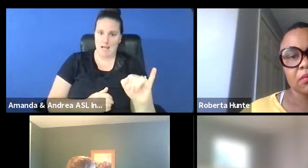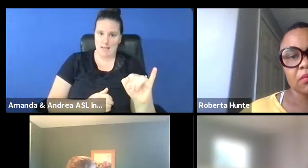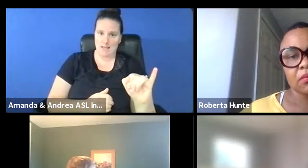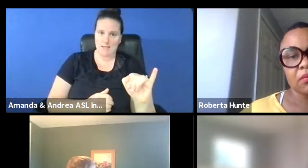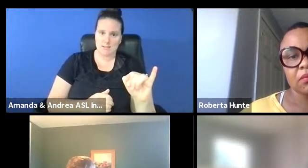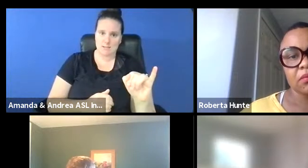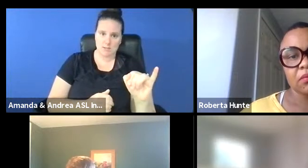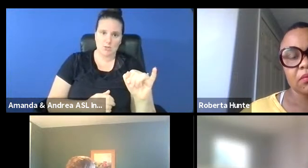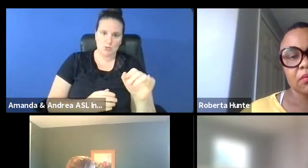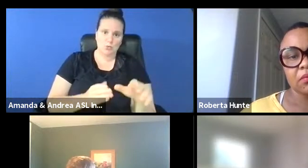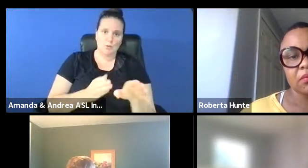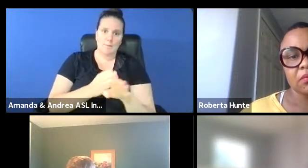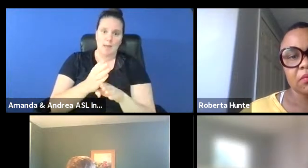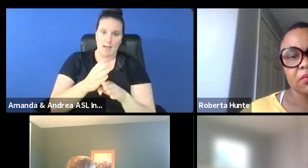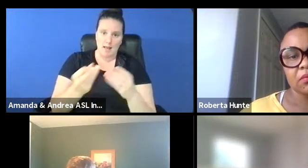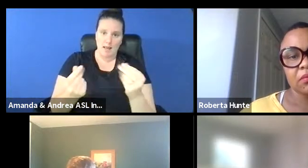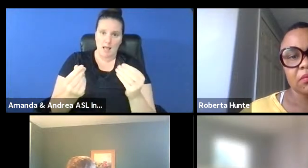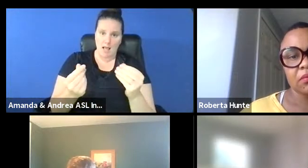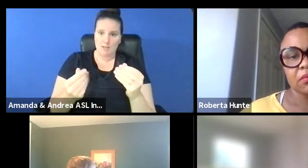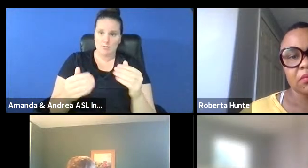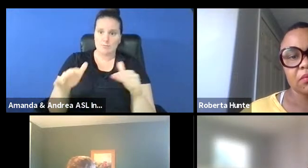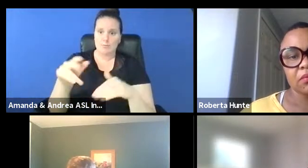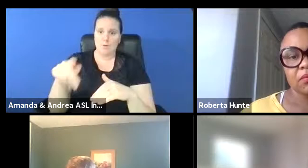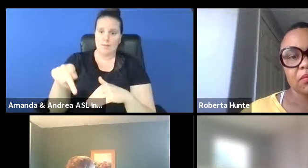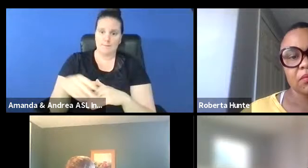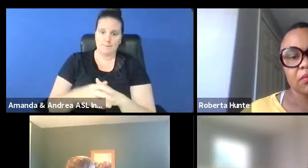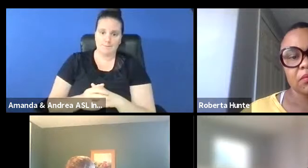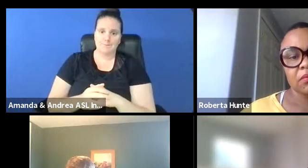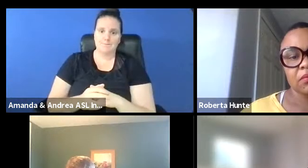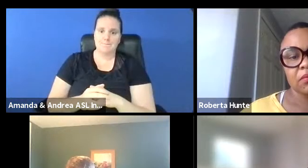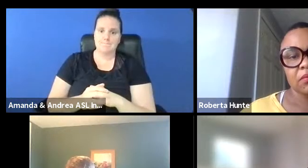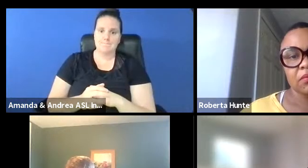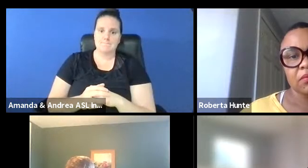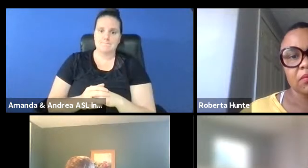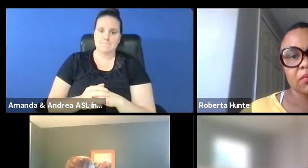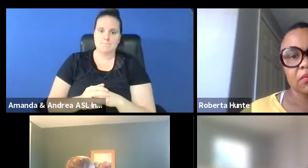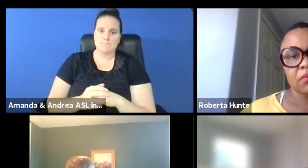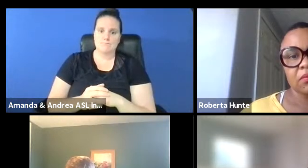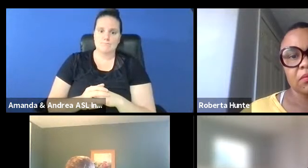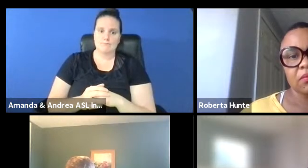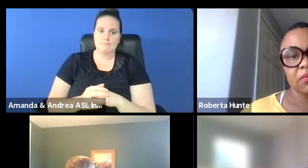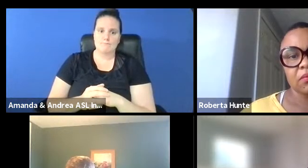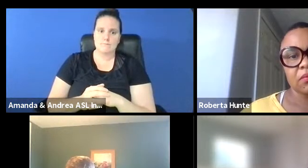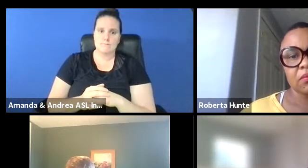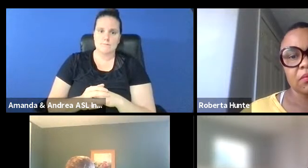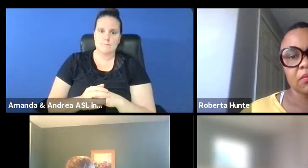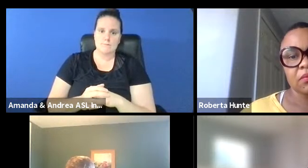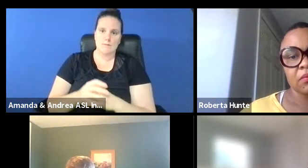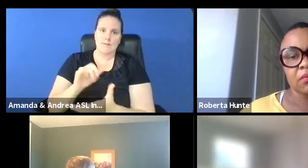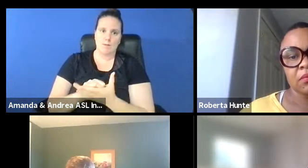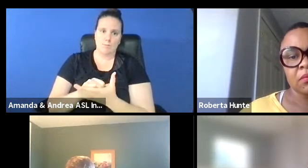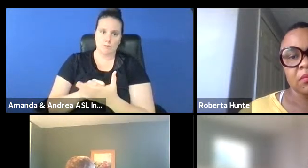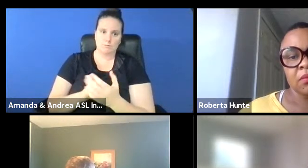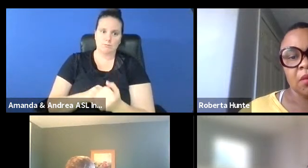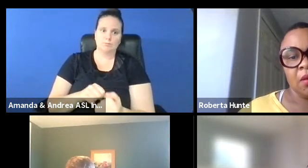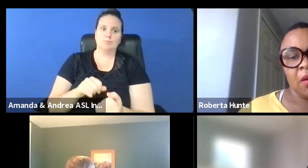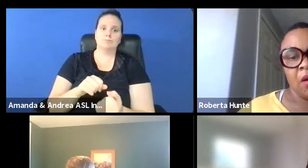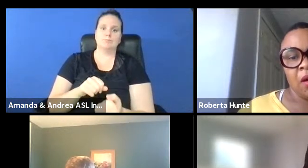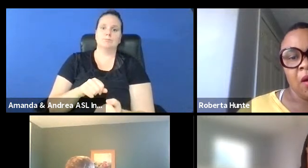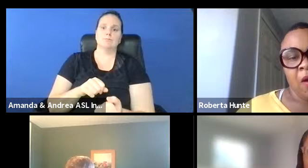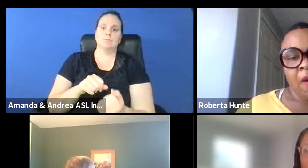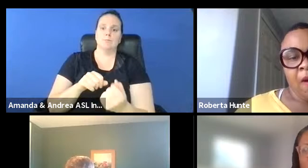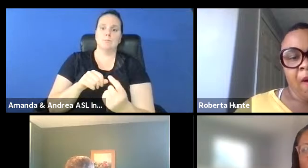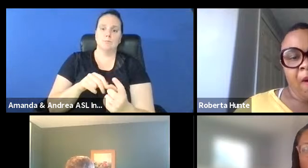to mainland Portland. So it was projected before that we would just do